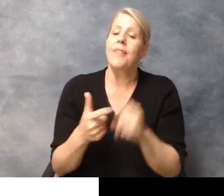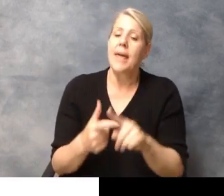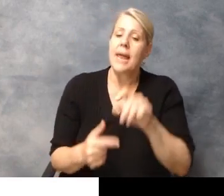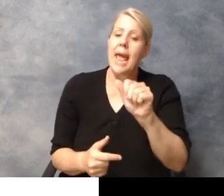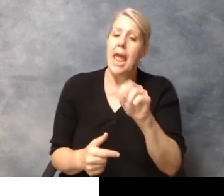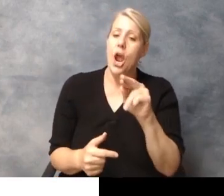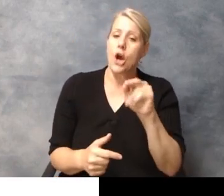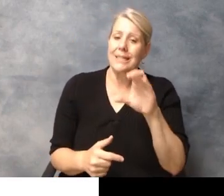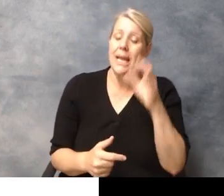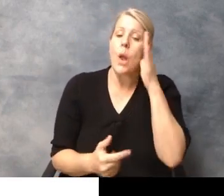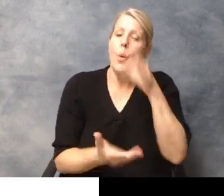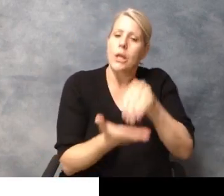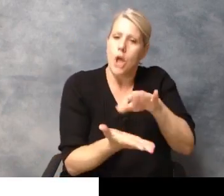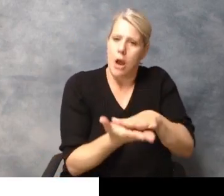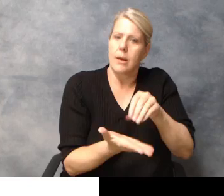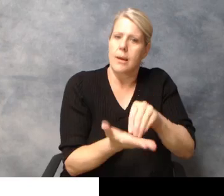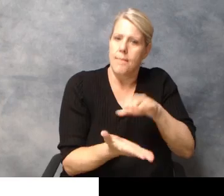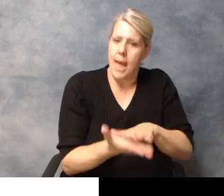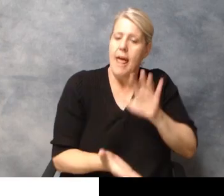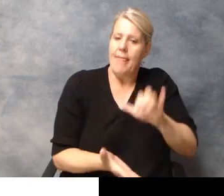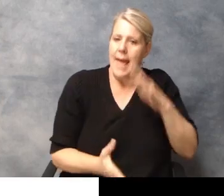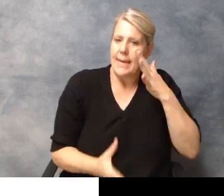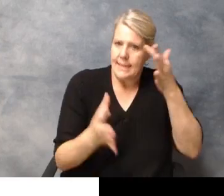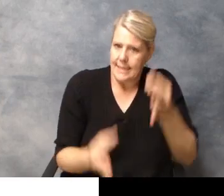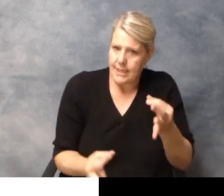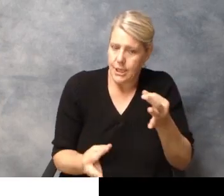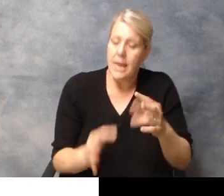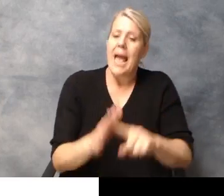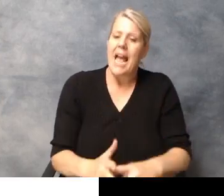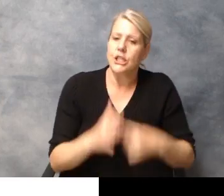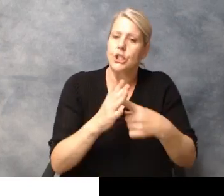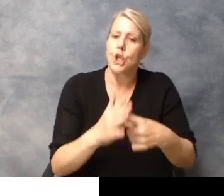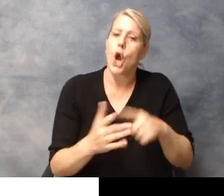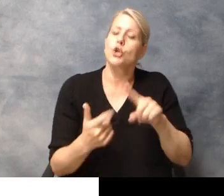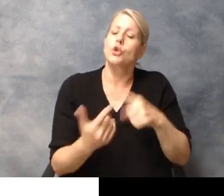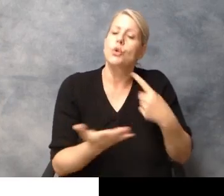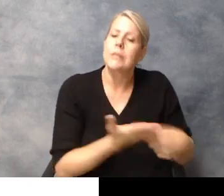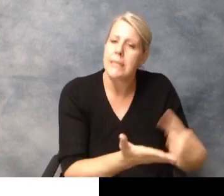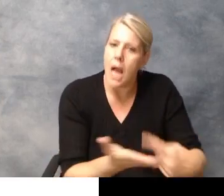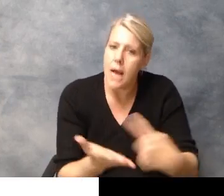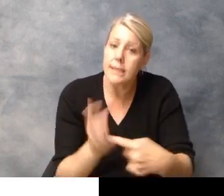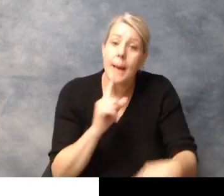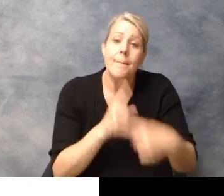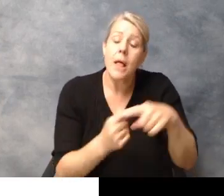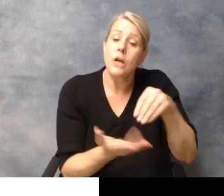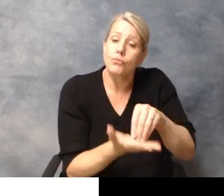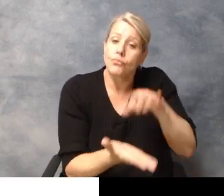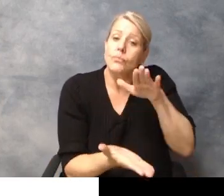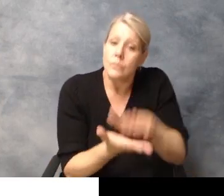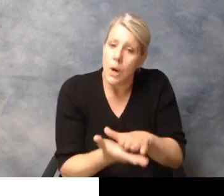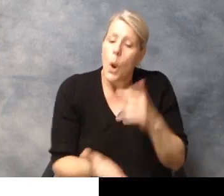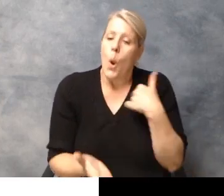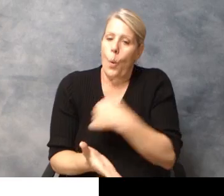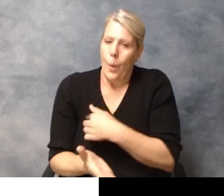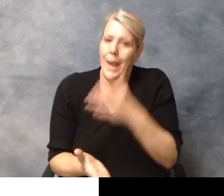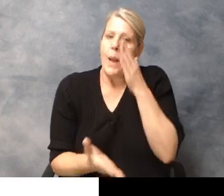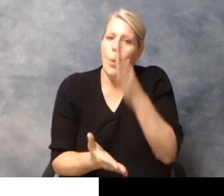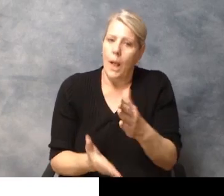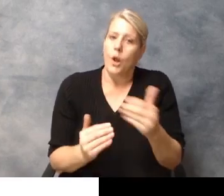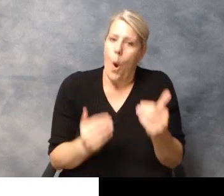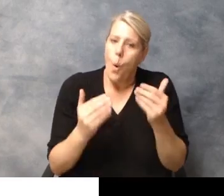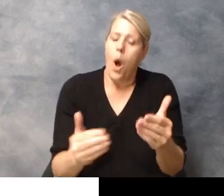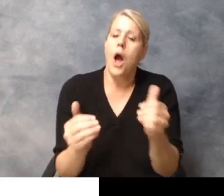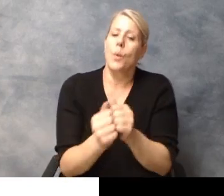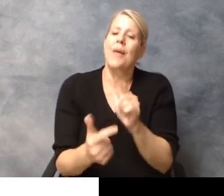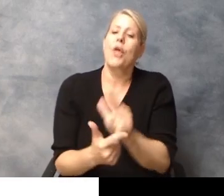document that decision and begin to review, discuss, and document completion of the Kentucky Alternate Assessment